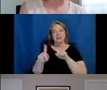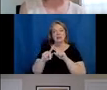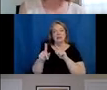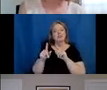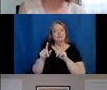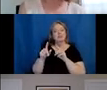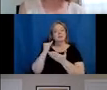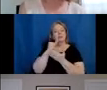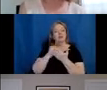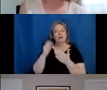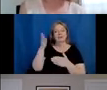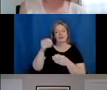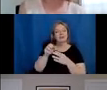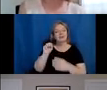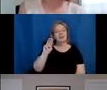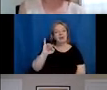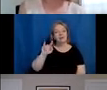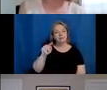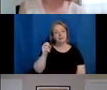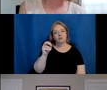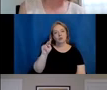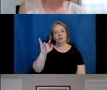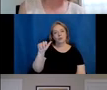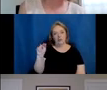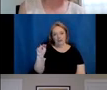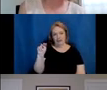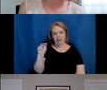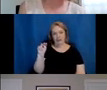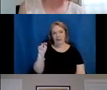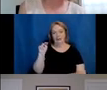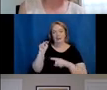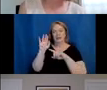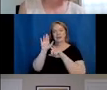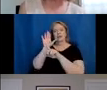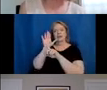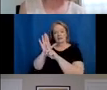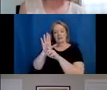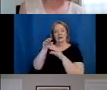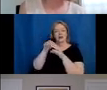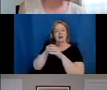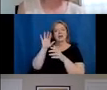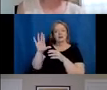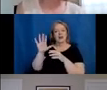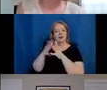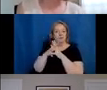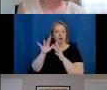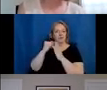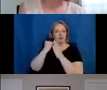American Art Museum, mm-hmm. as well as that WPA project on the Federal Trade Commission building. Now, if you're in New